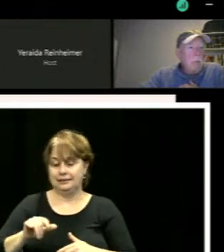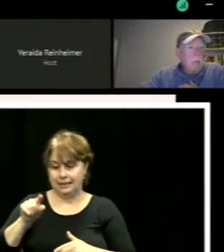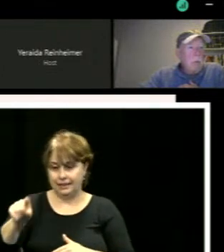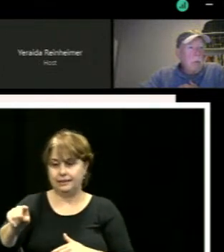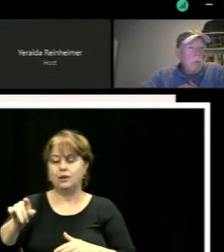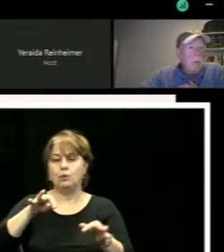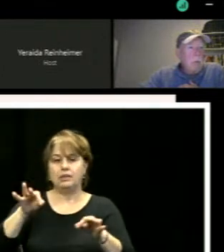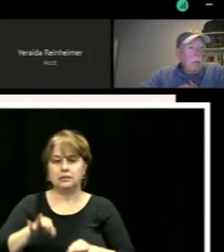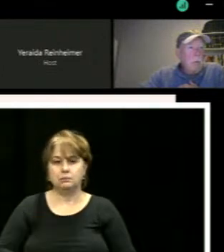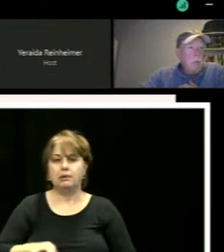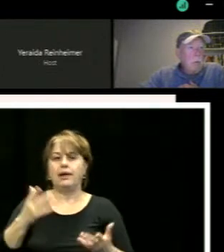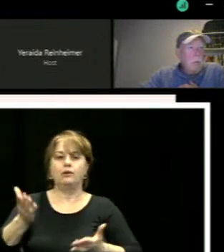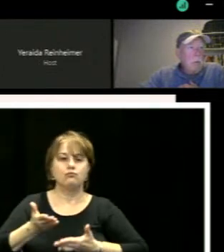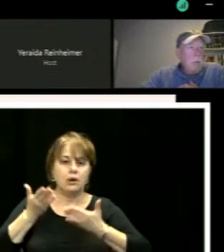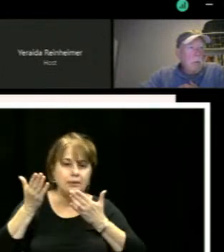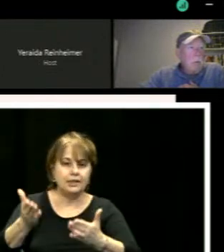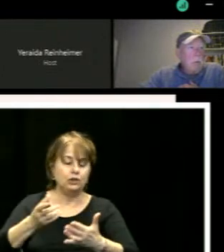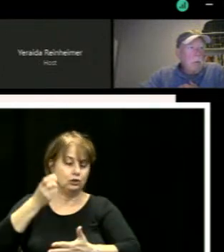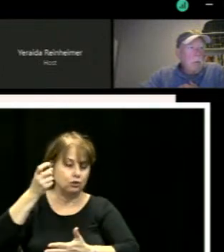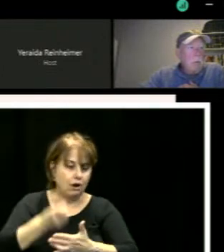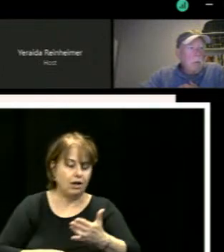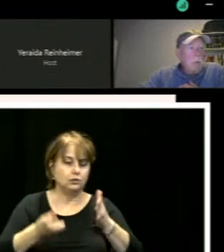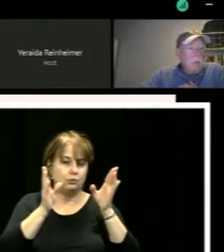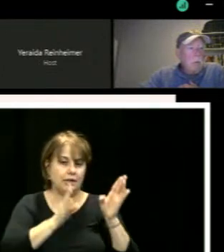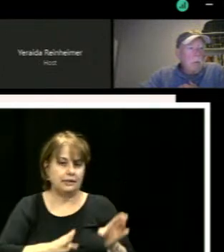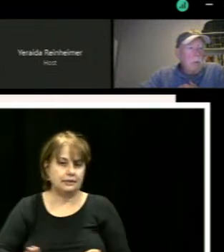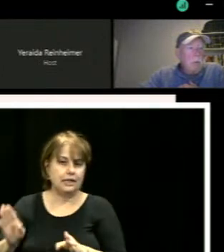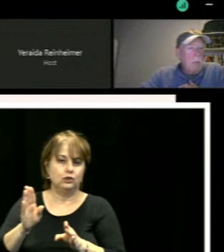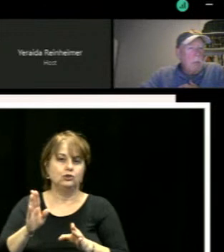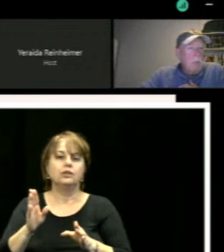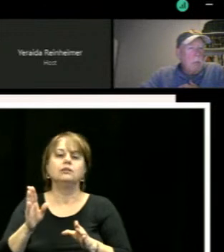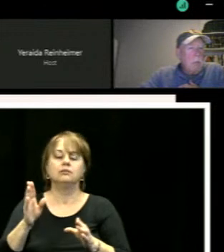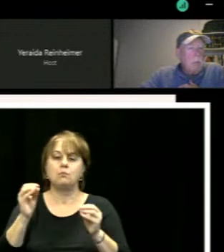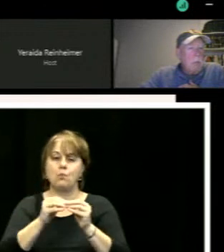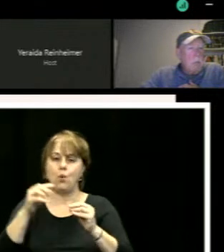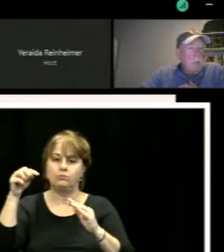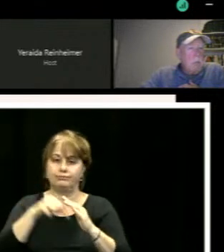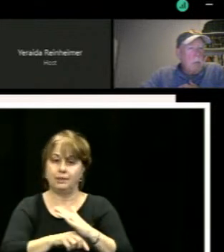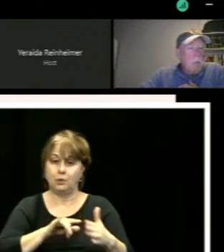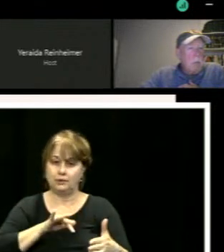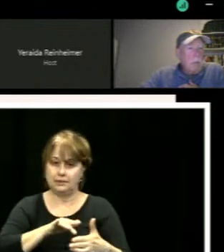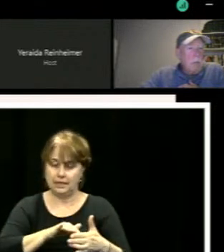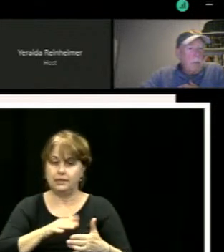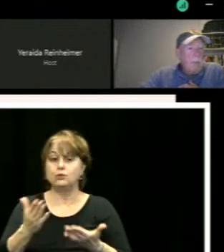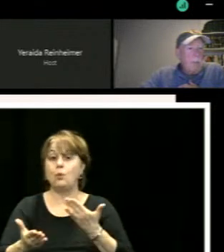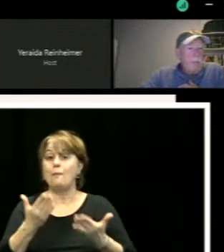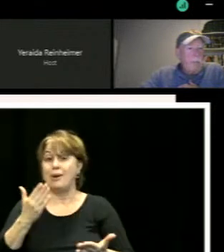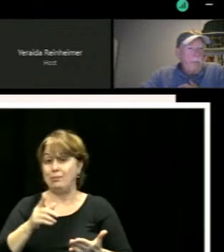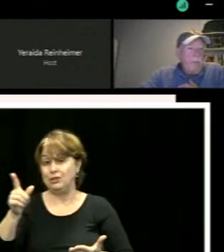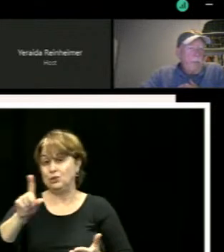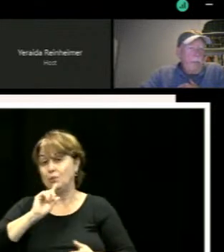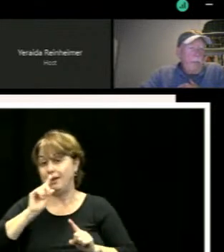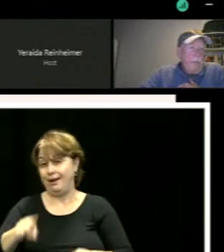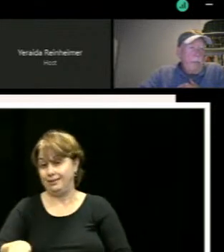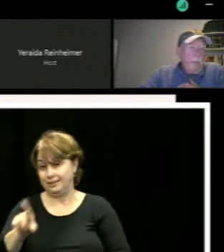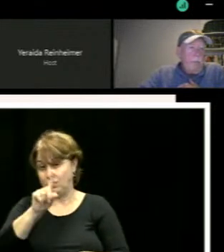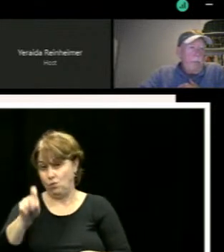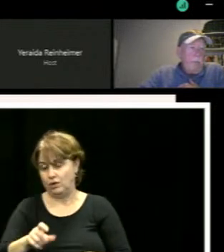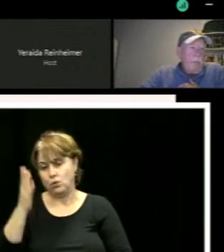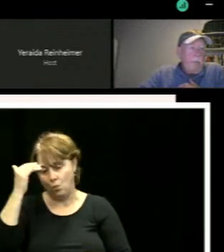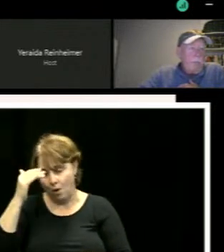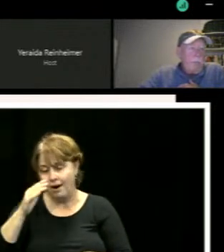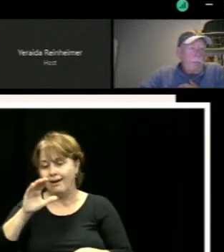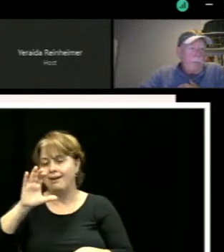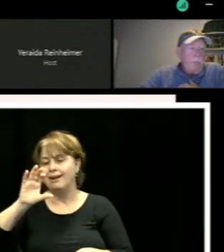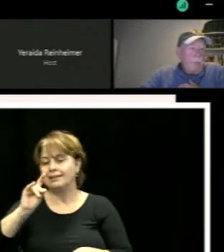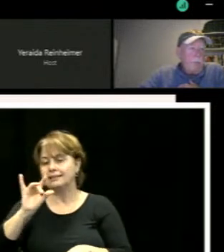conditions, recommendations, cost, prioritization, the groundwater study, and the next steps, she may answer your question because she's going to do a deeper dive into what actually